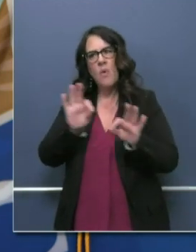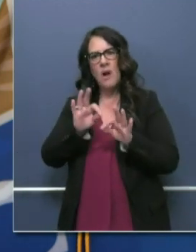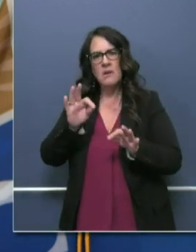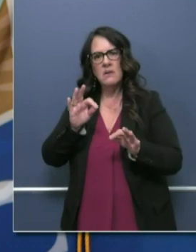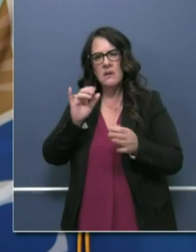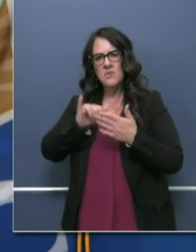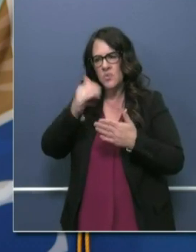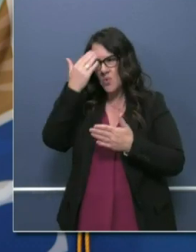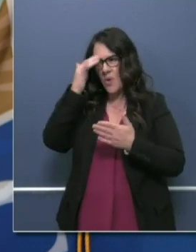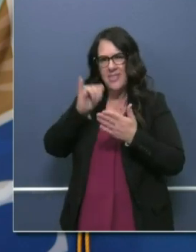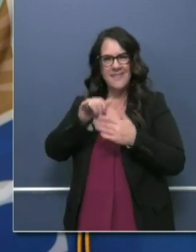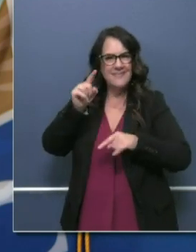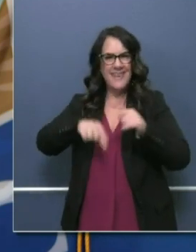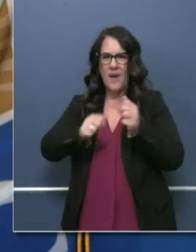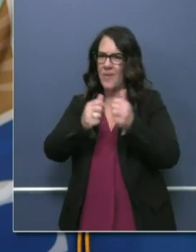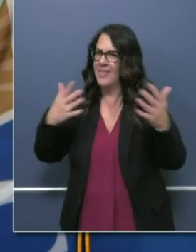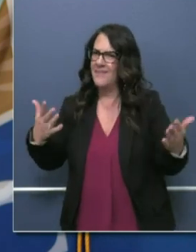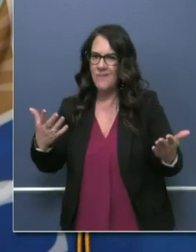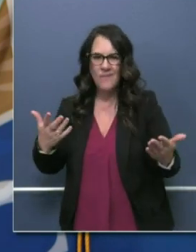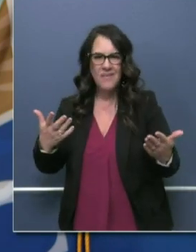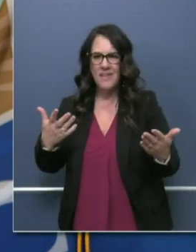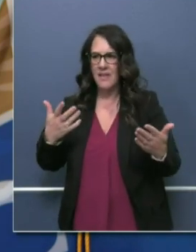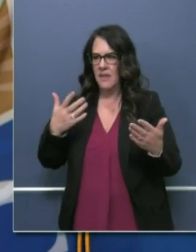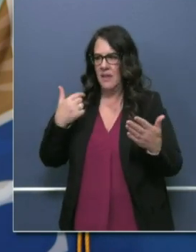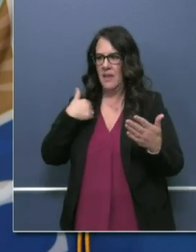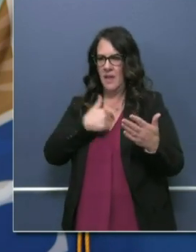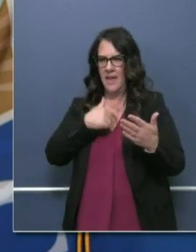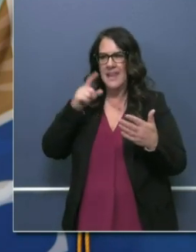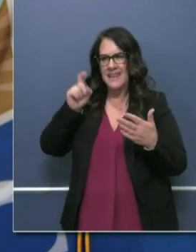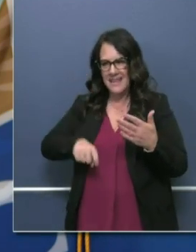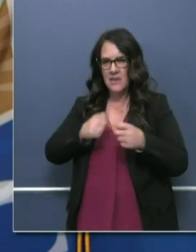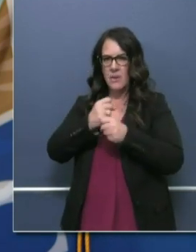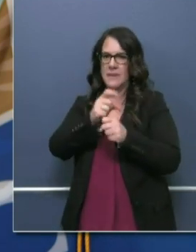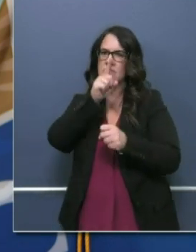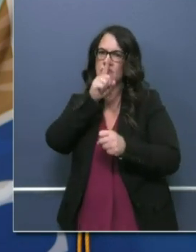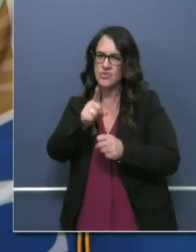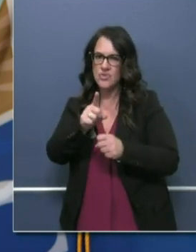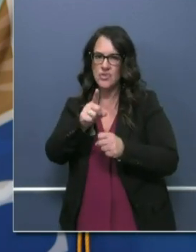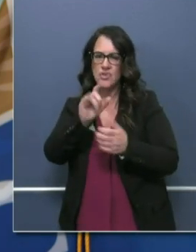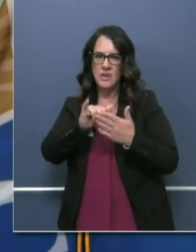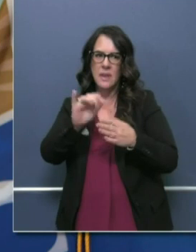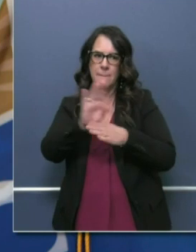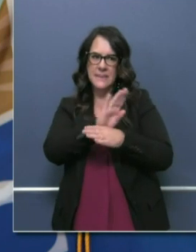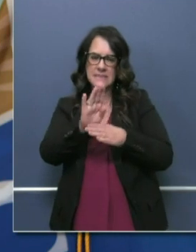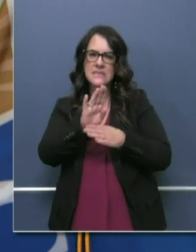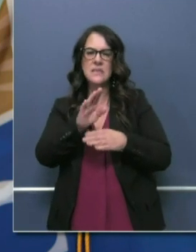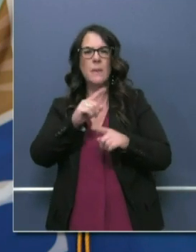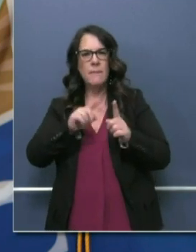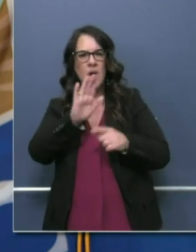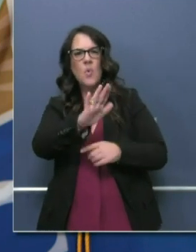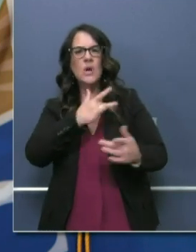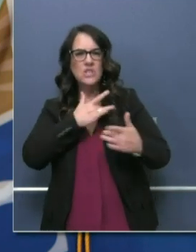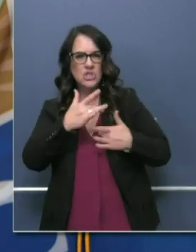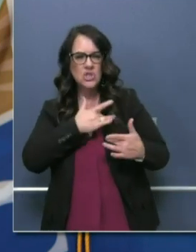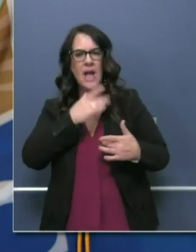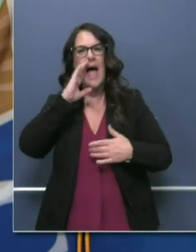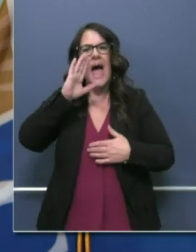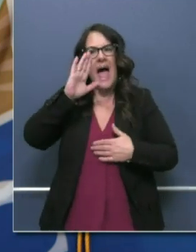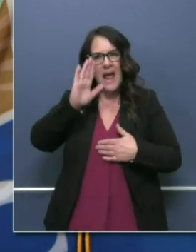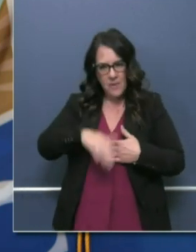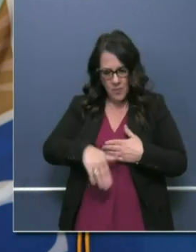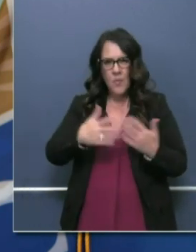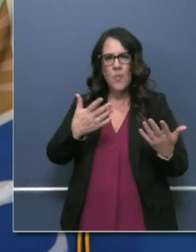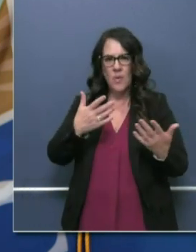additional modifications, loosen things up even more to address those legitimate business concerns that are